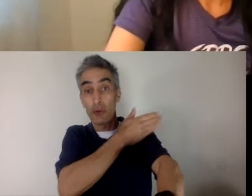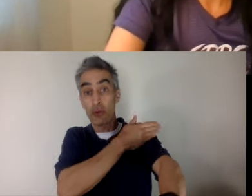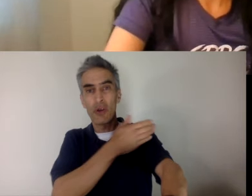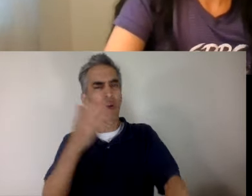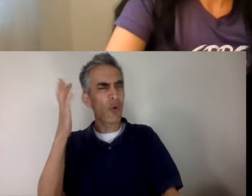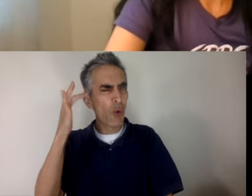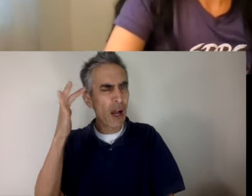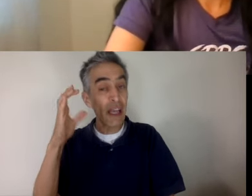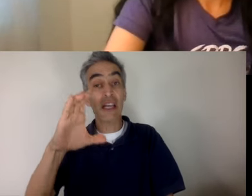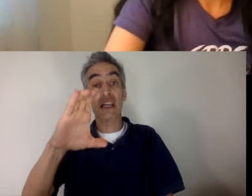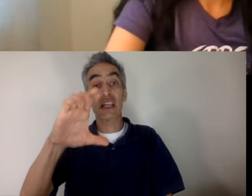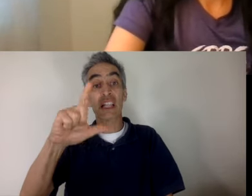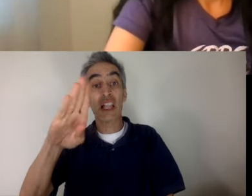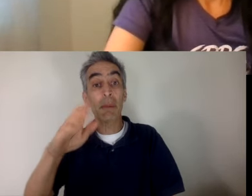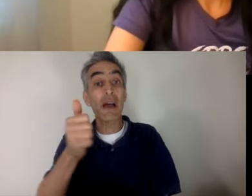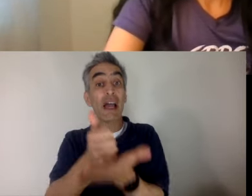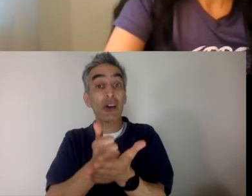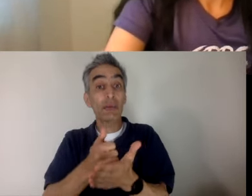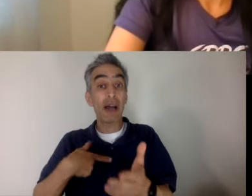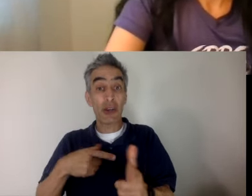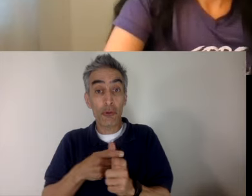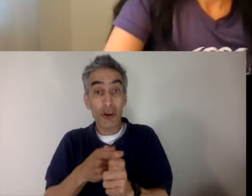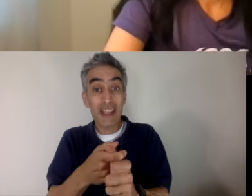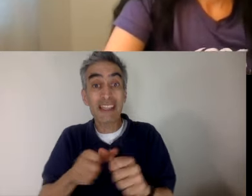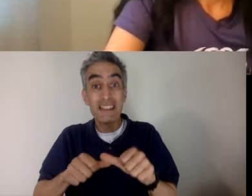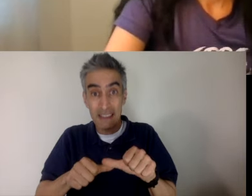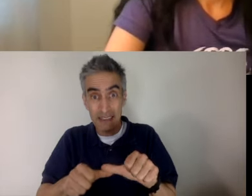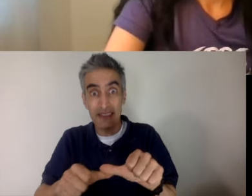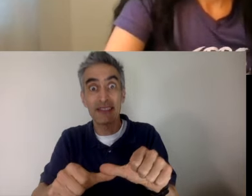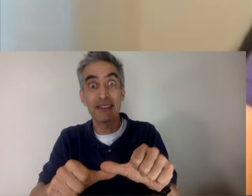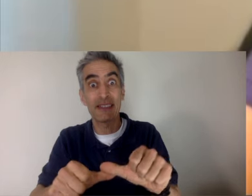my running like way more consistent, keeps you accountable.